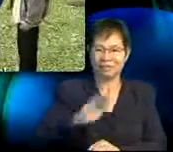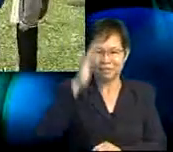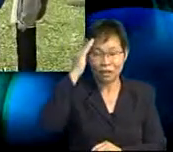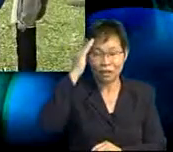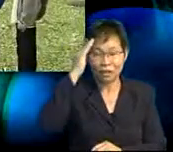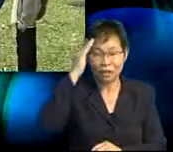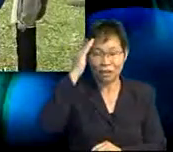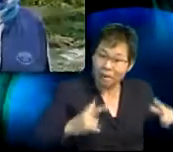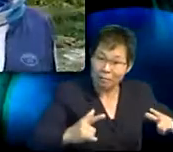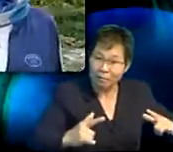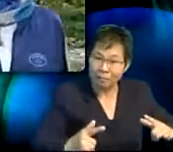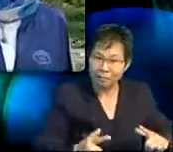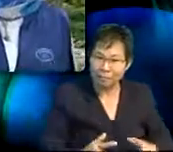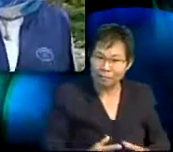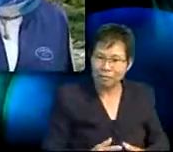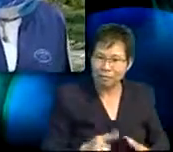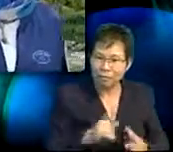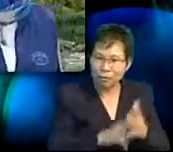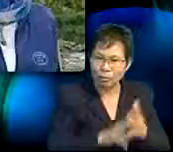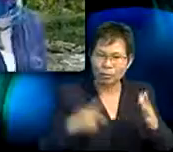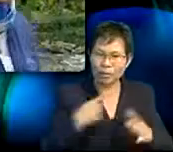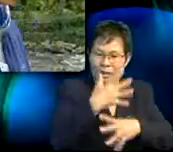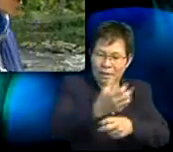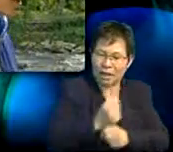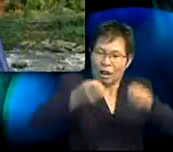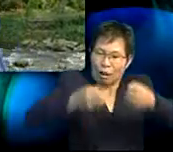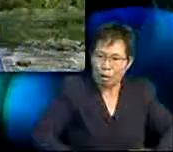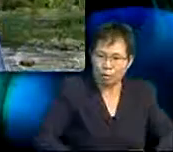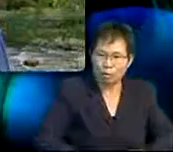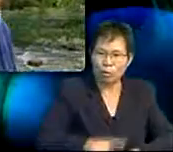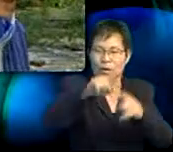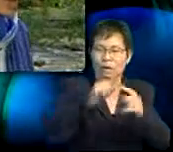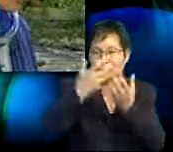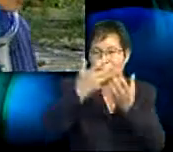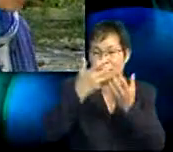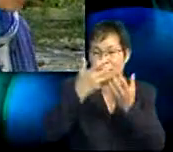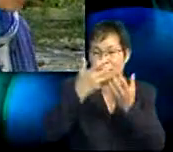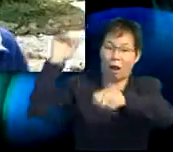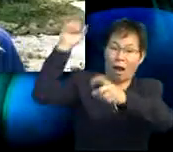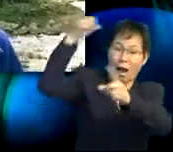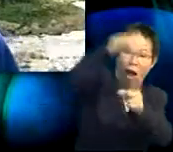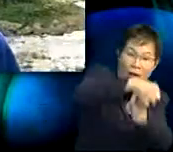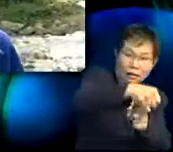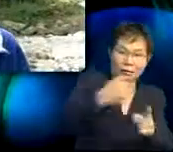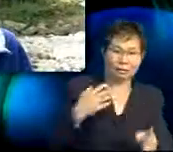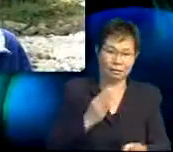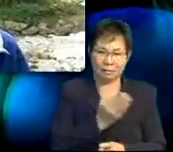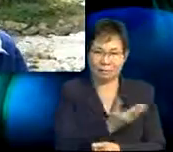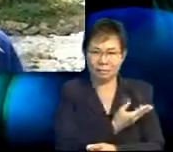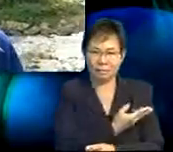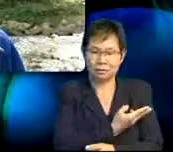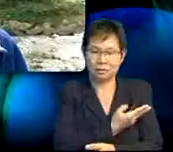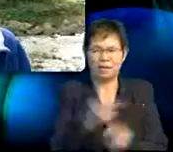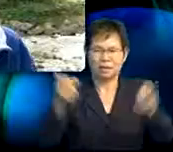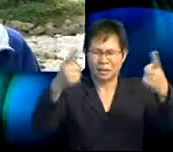camping? What if we get lost? What if a tiger attacks or something? Calm down, Nawal. We were